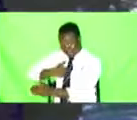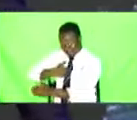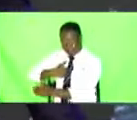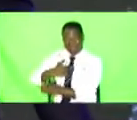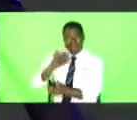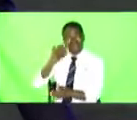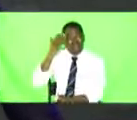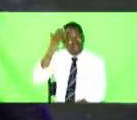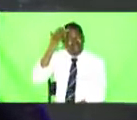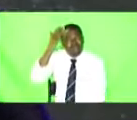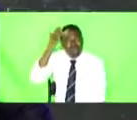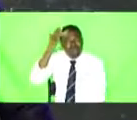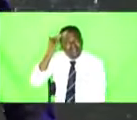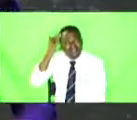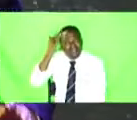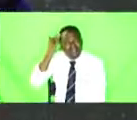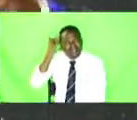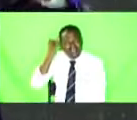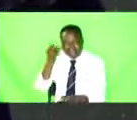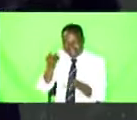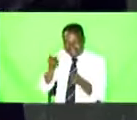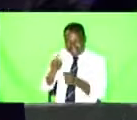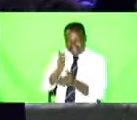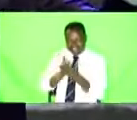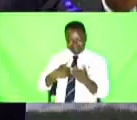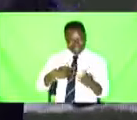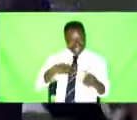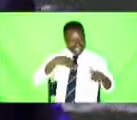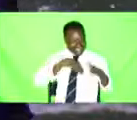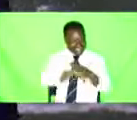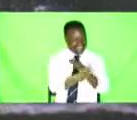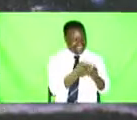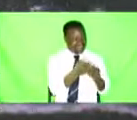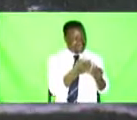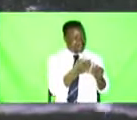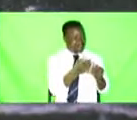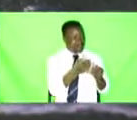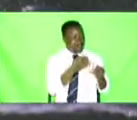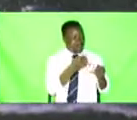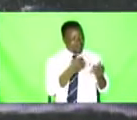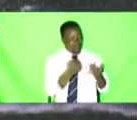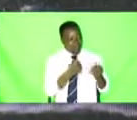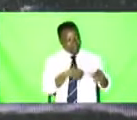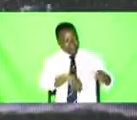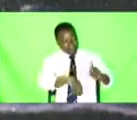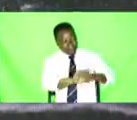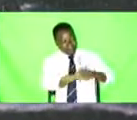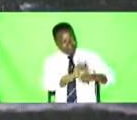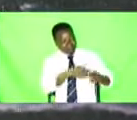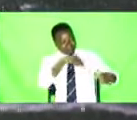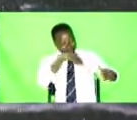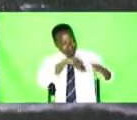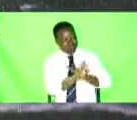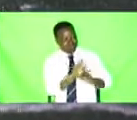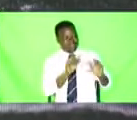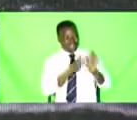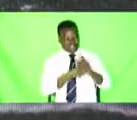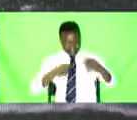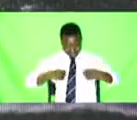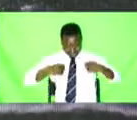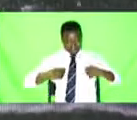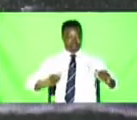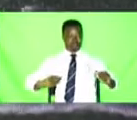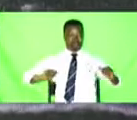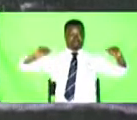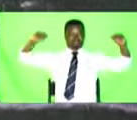why is it that when somebody scores a goal on a football field and the person lifts his jersey,